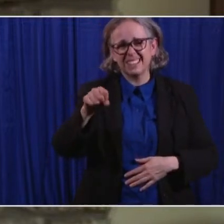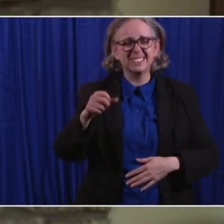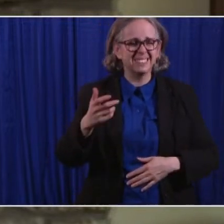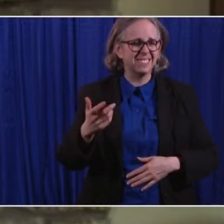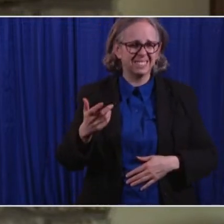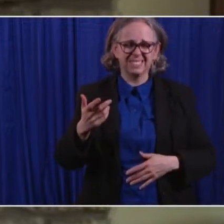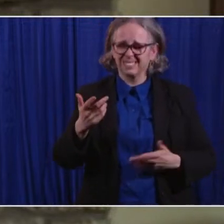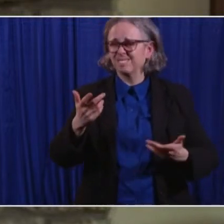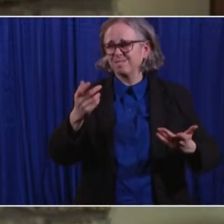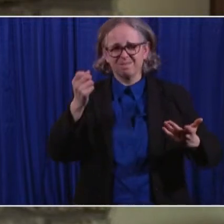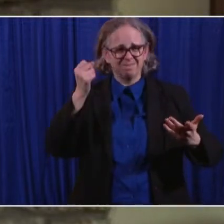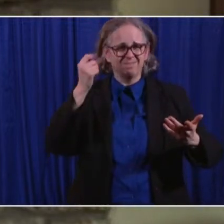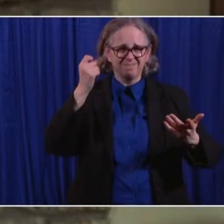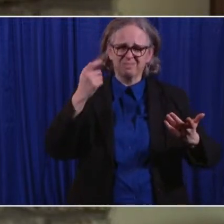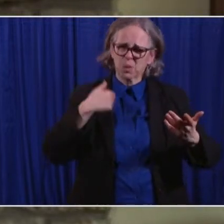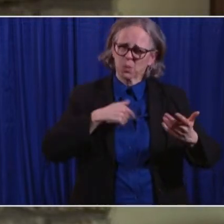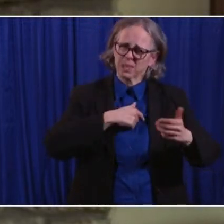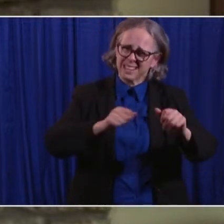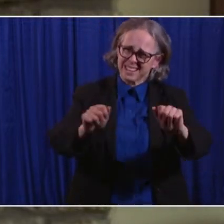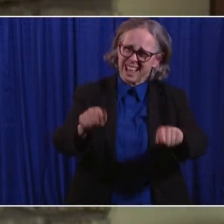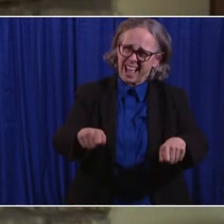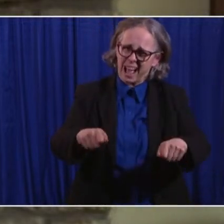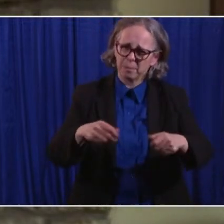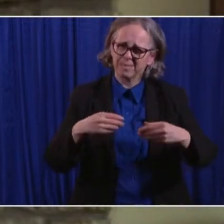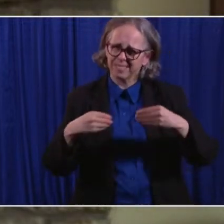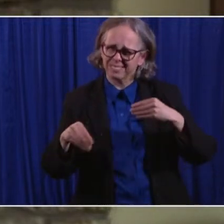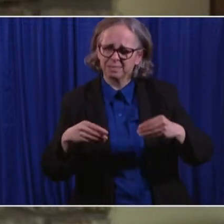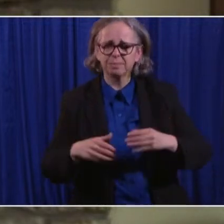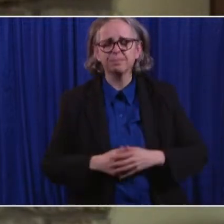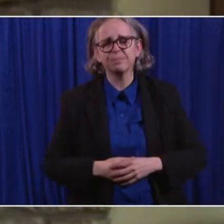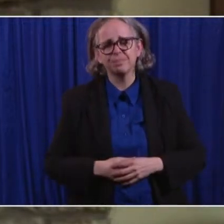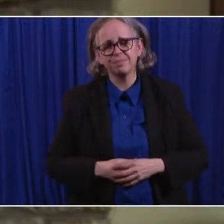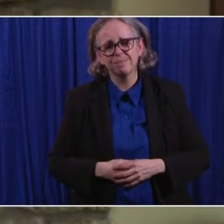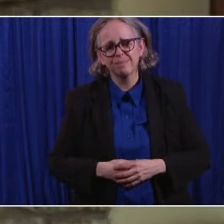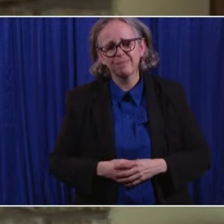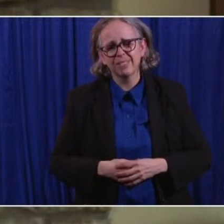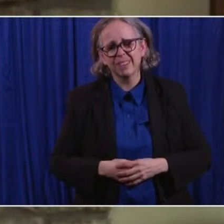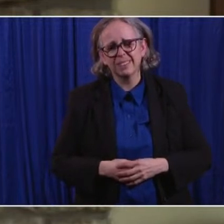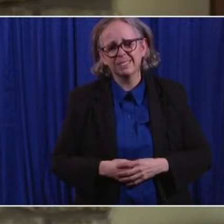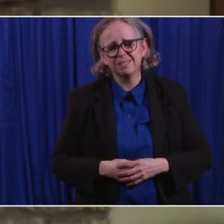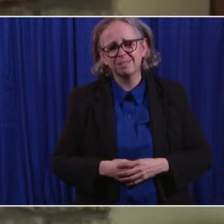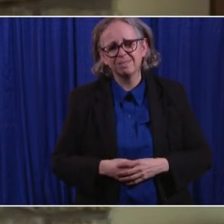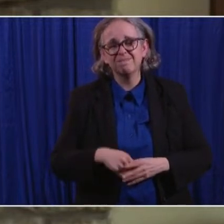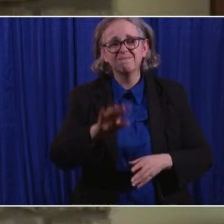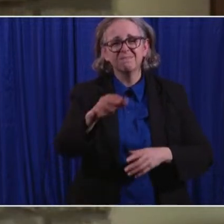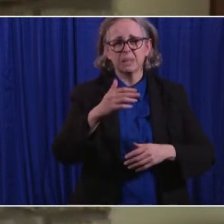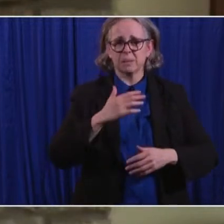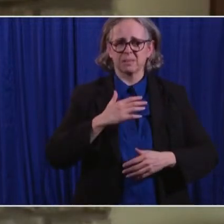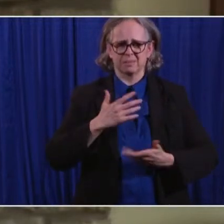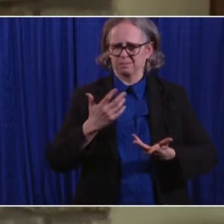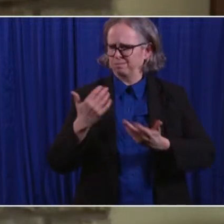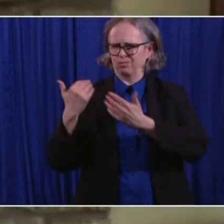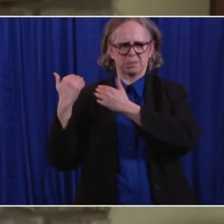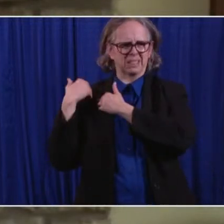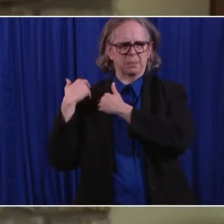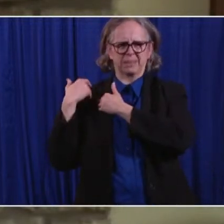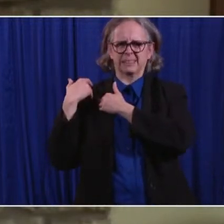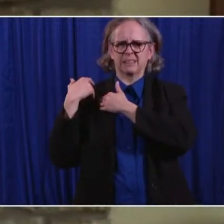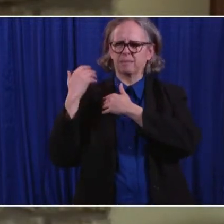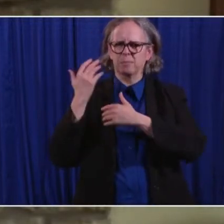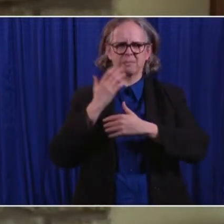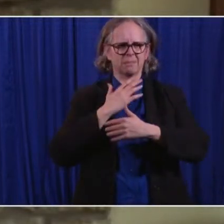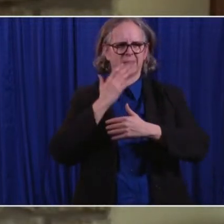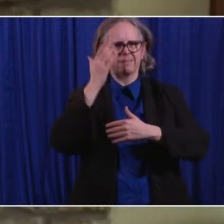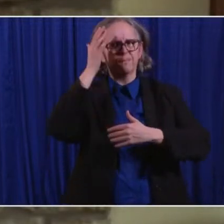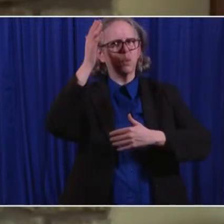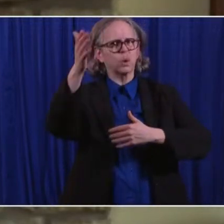But my responsibility is to think about future crises and to think of what